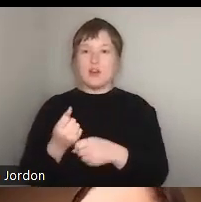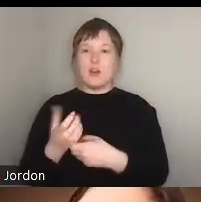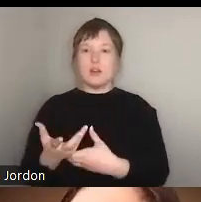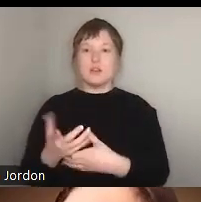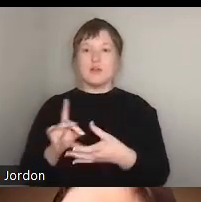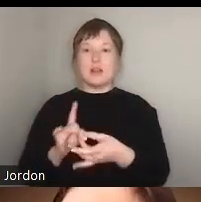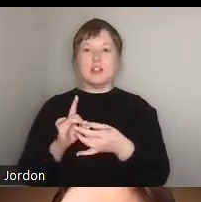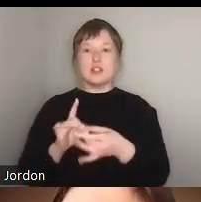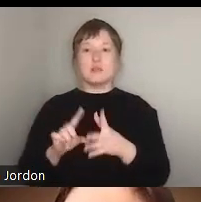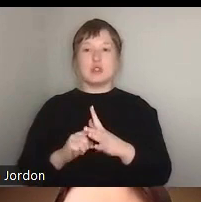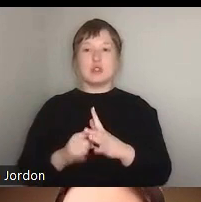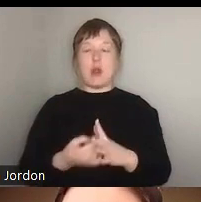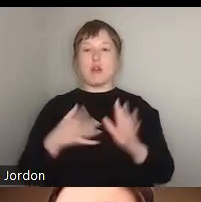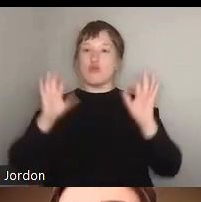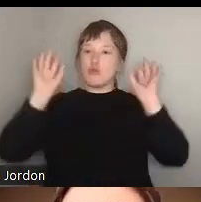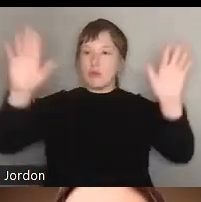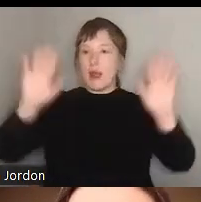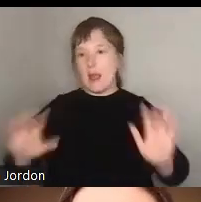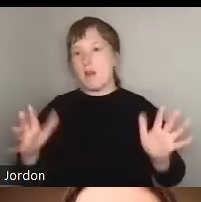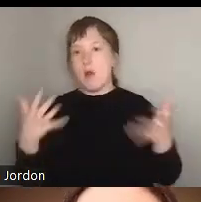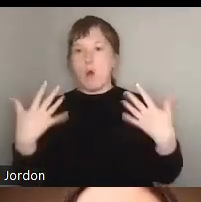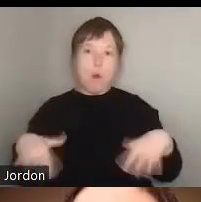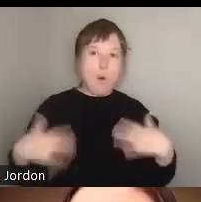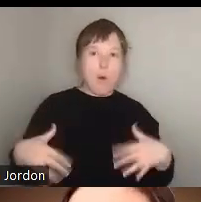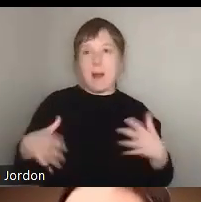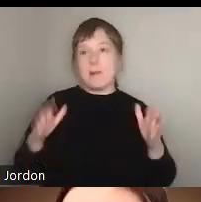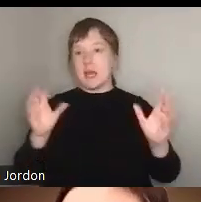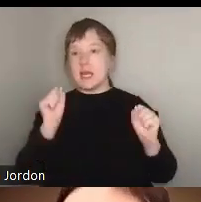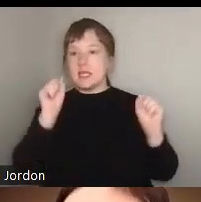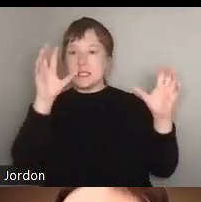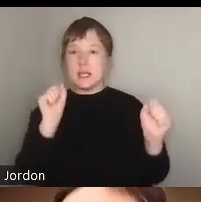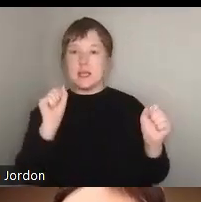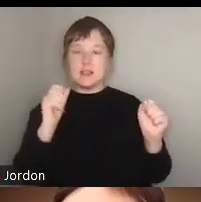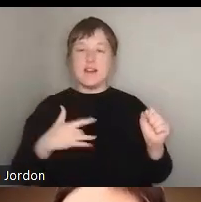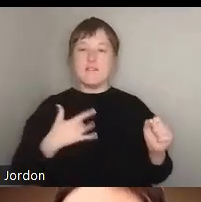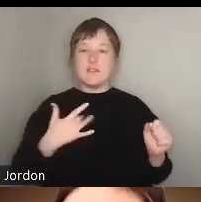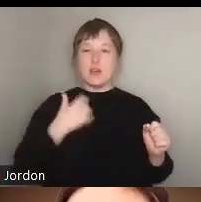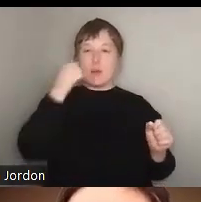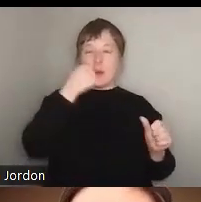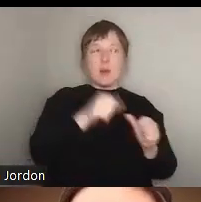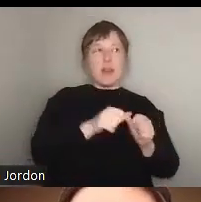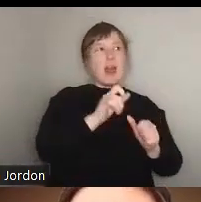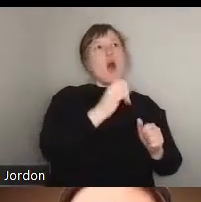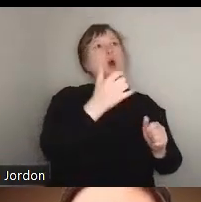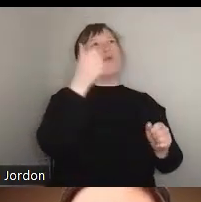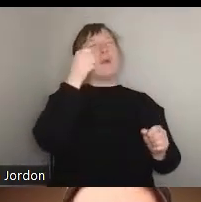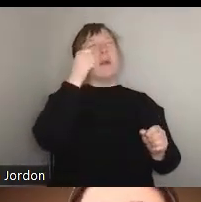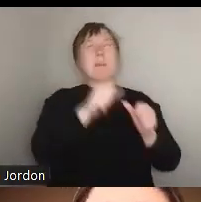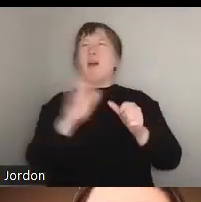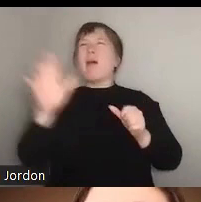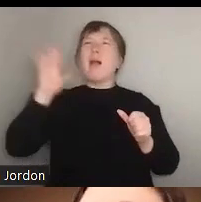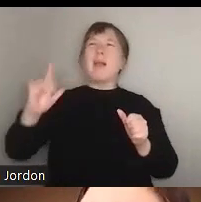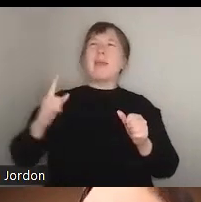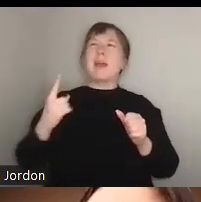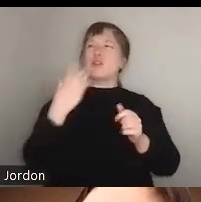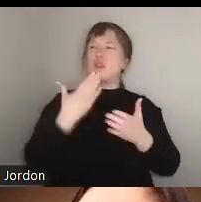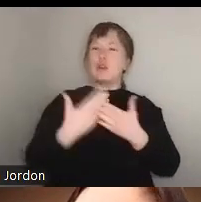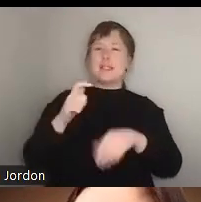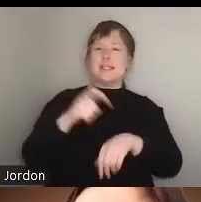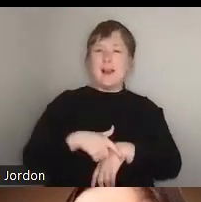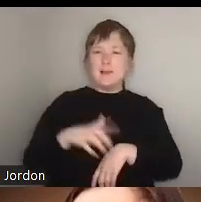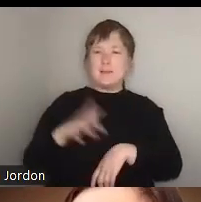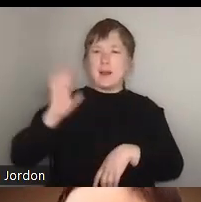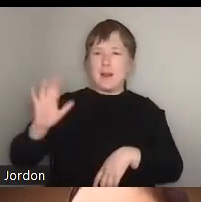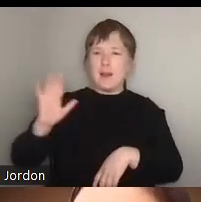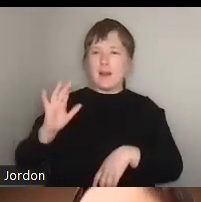seem that way in the very beginning, because then it always gives something for a person to hold on to. There's always that thought of, well, it might not always be